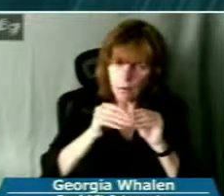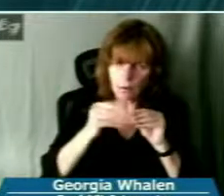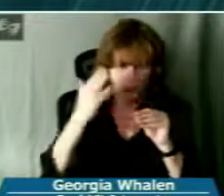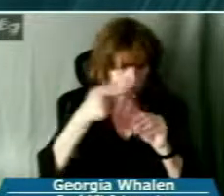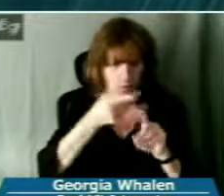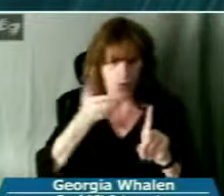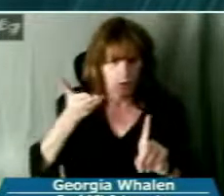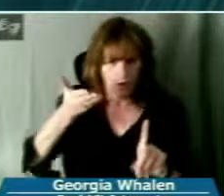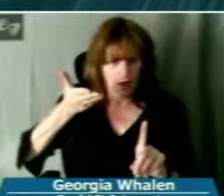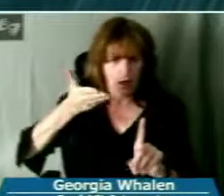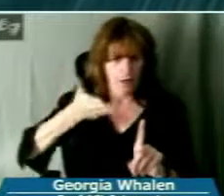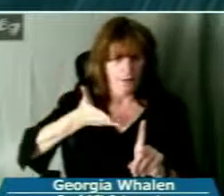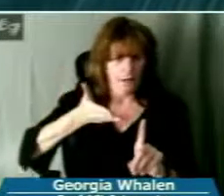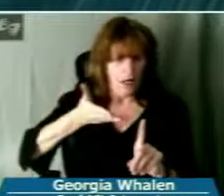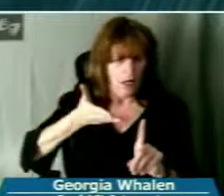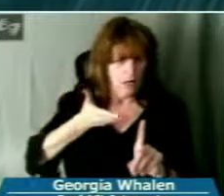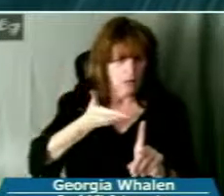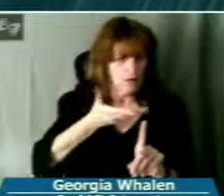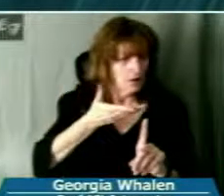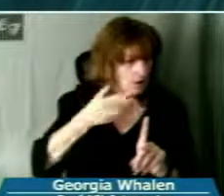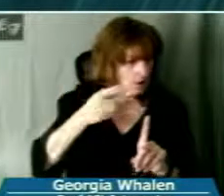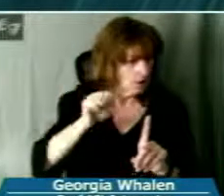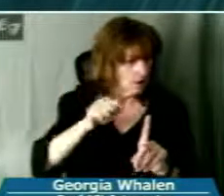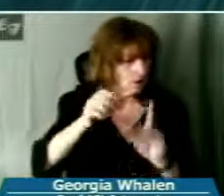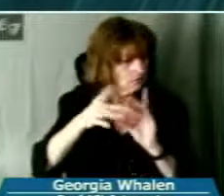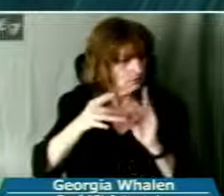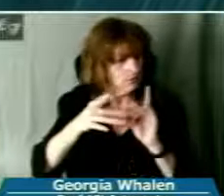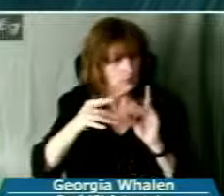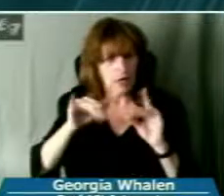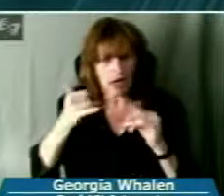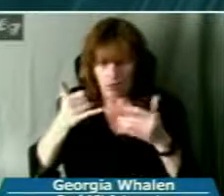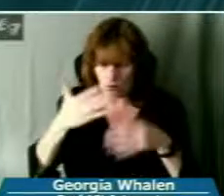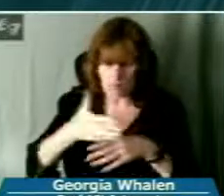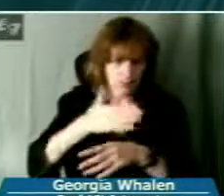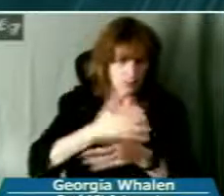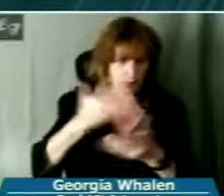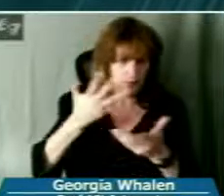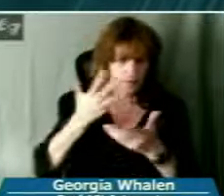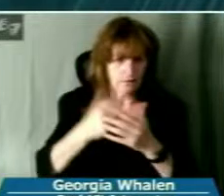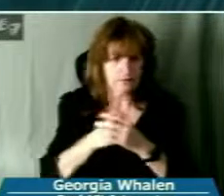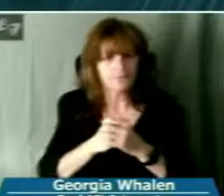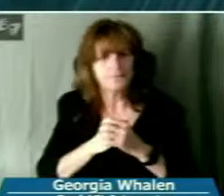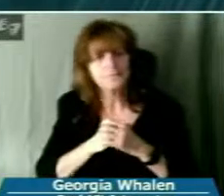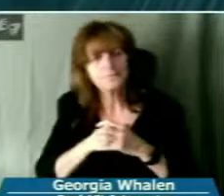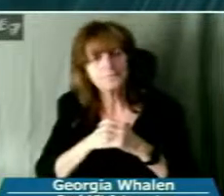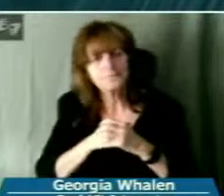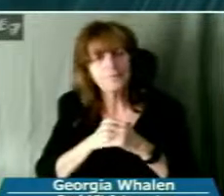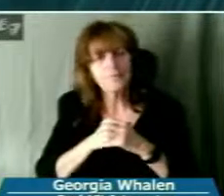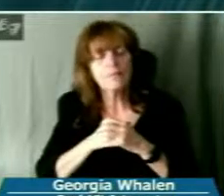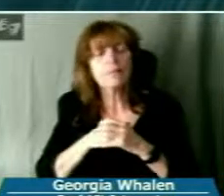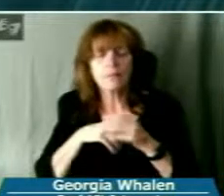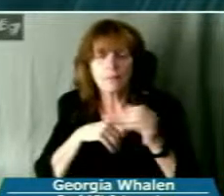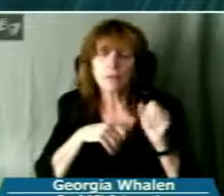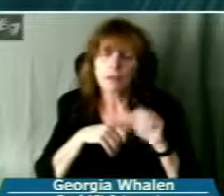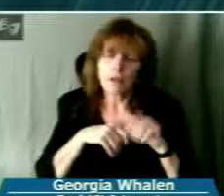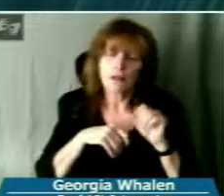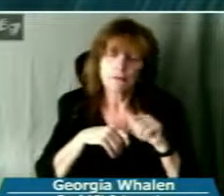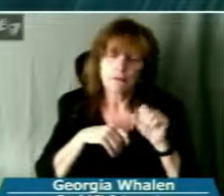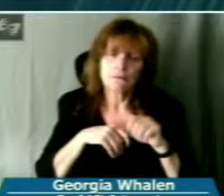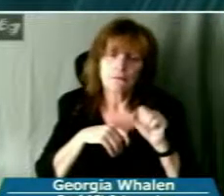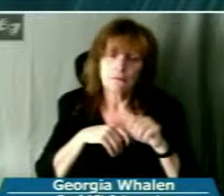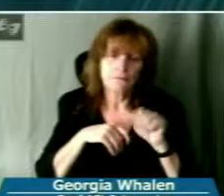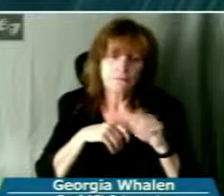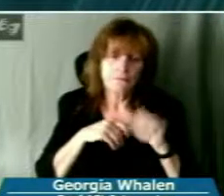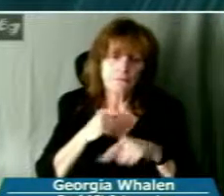that process after the fact. Yes, so just to add to what Paul has mentioned, the